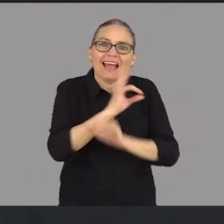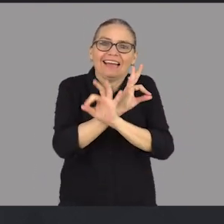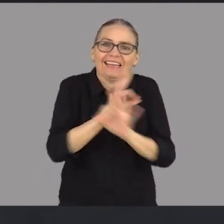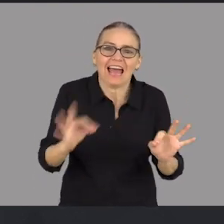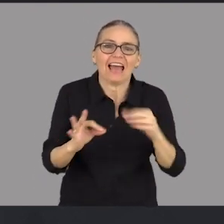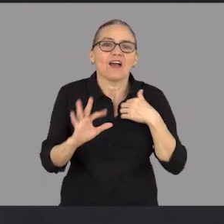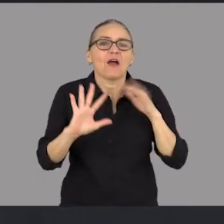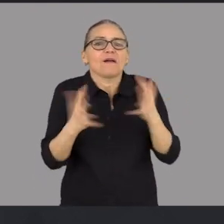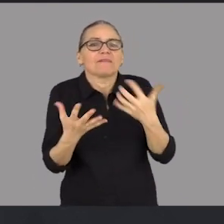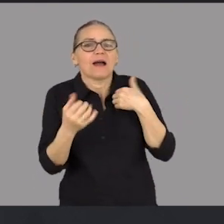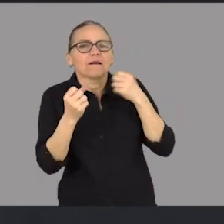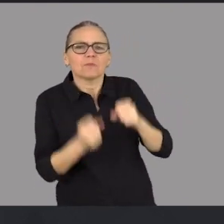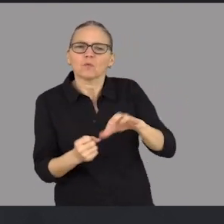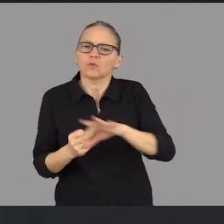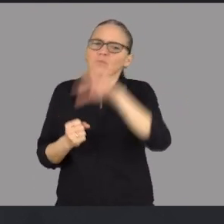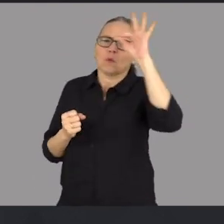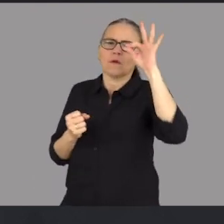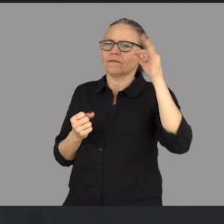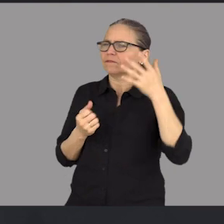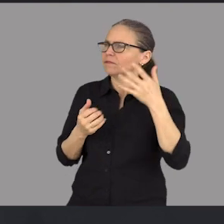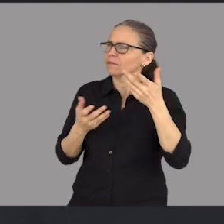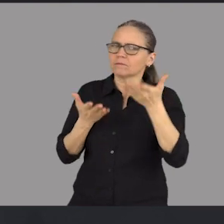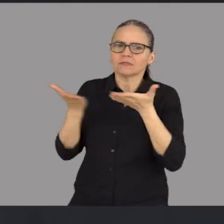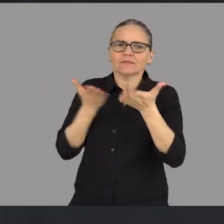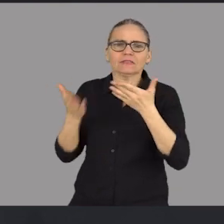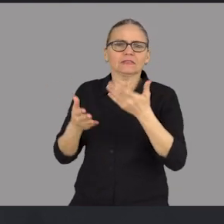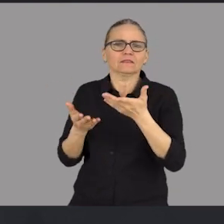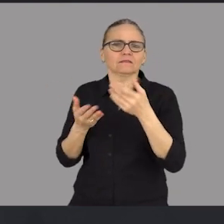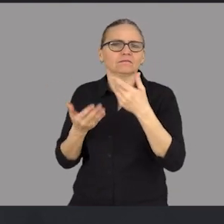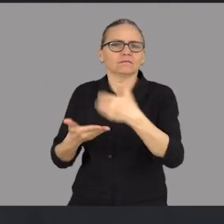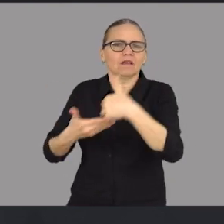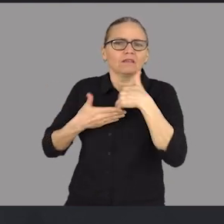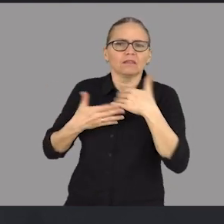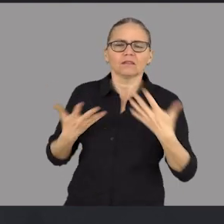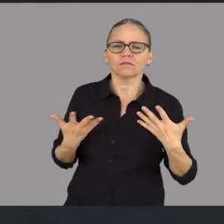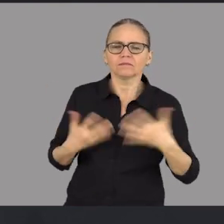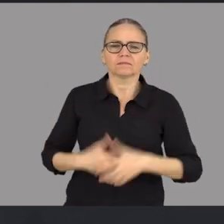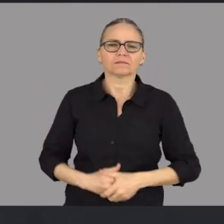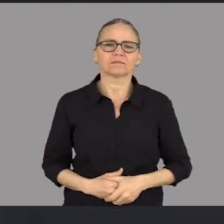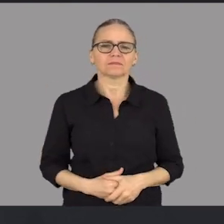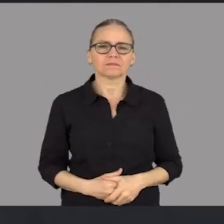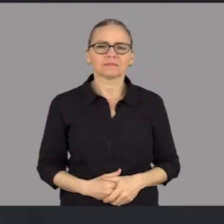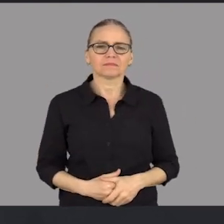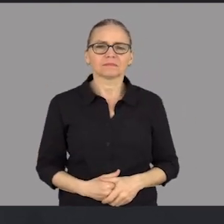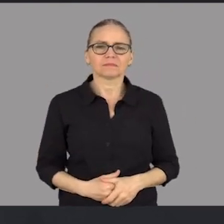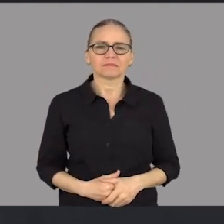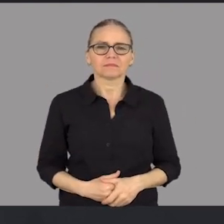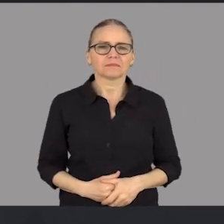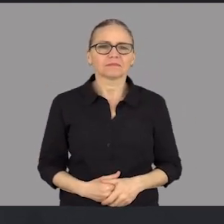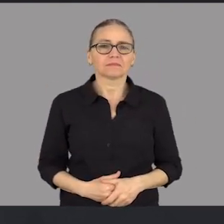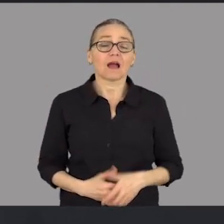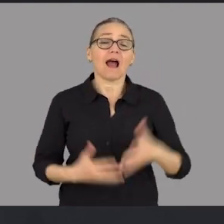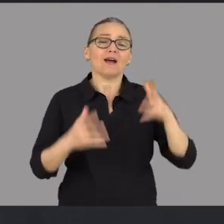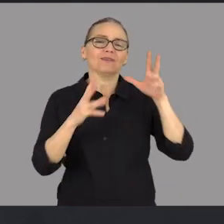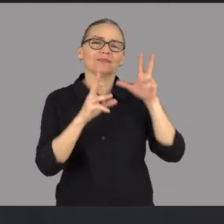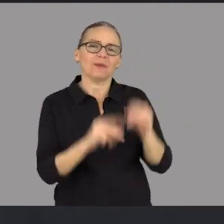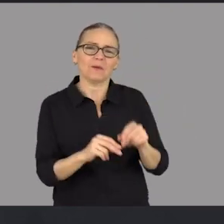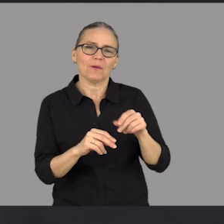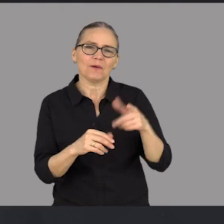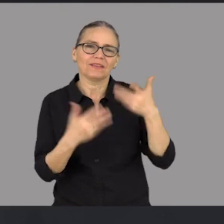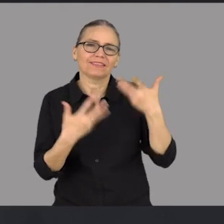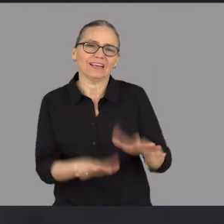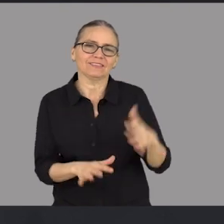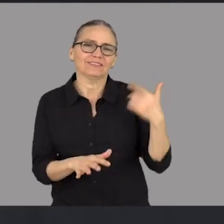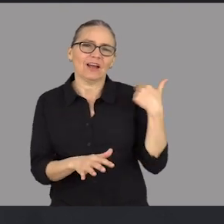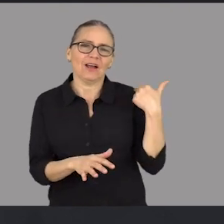with the community, you hear it firsthand as well. Mm-hmm. Thanks so much.